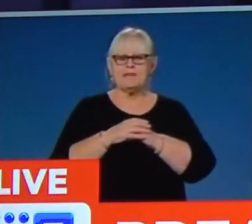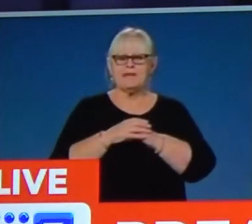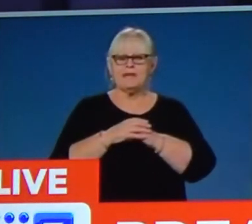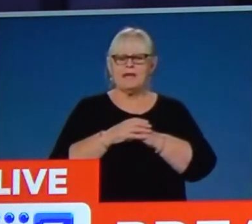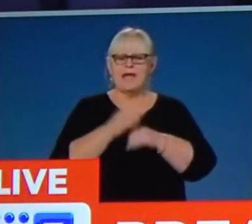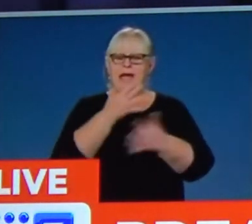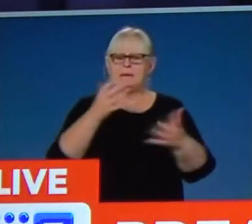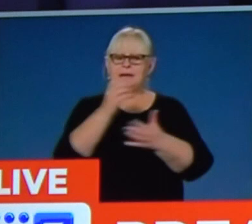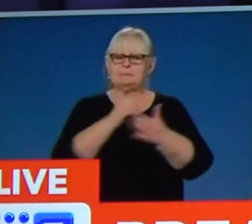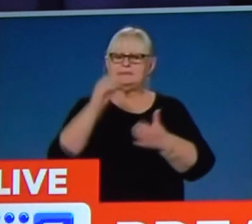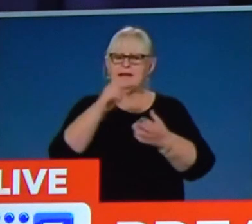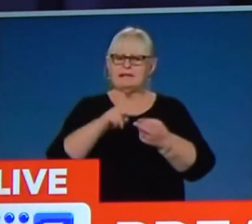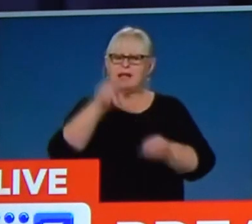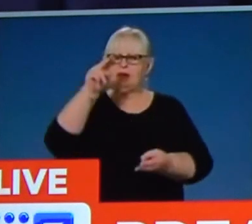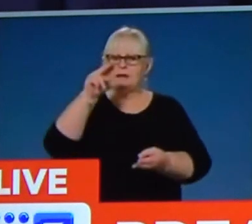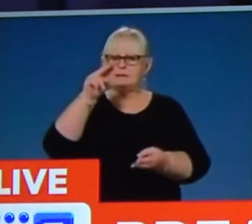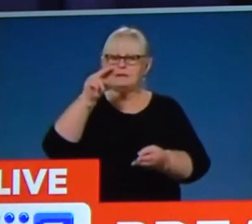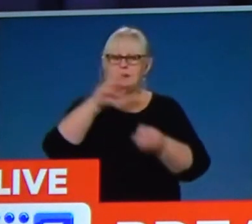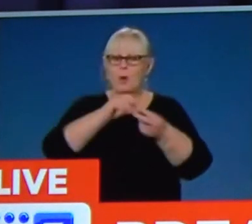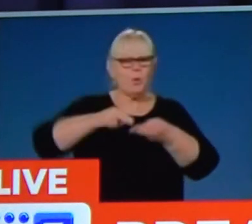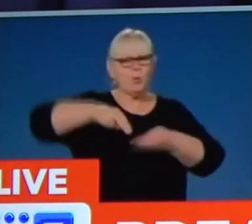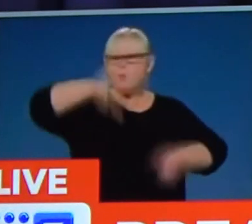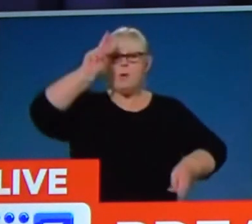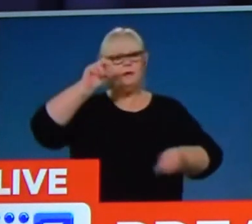rate of increase has been falling.